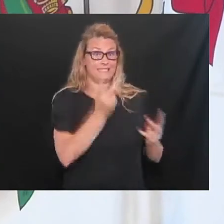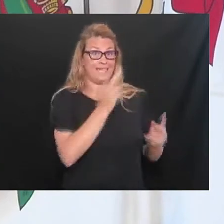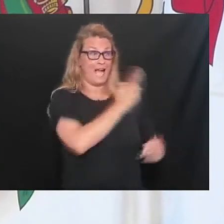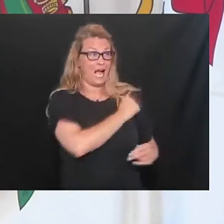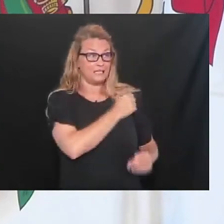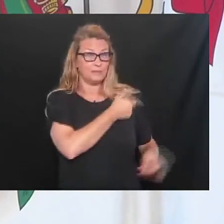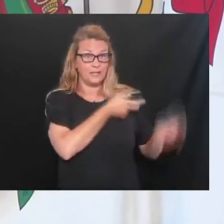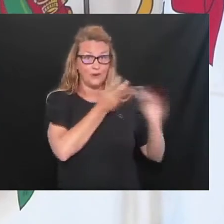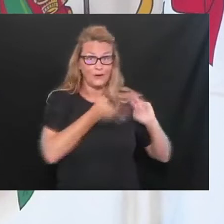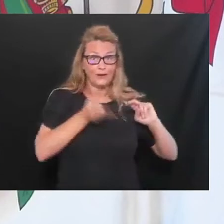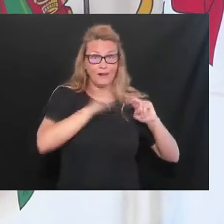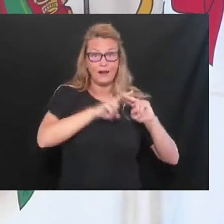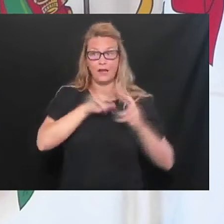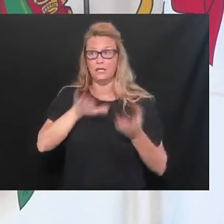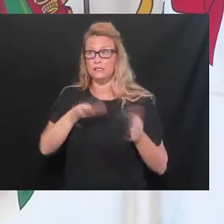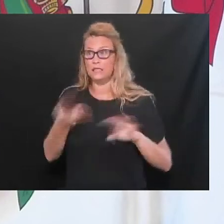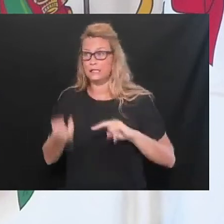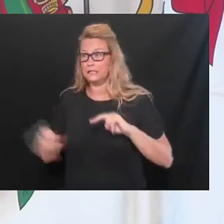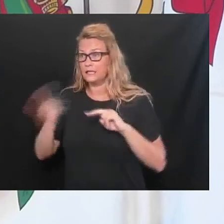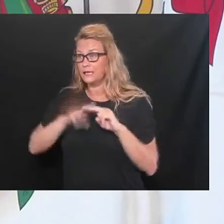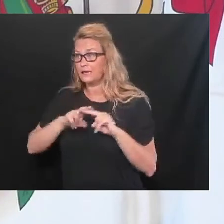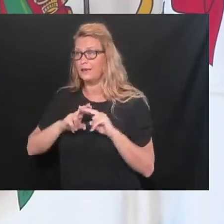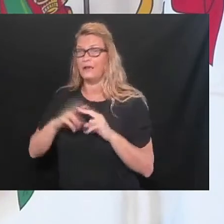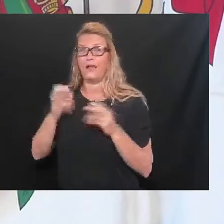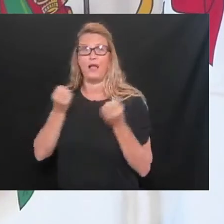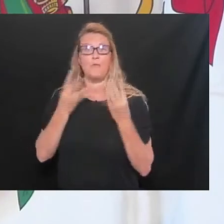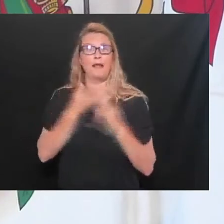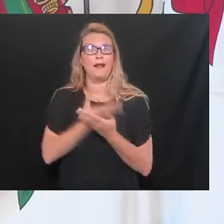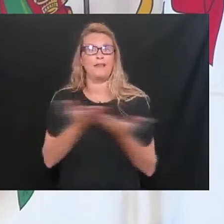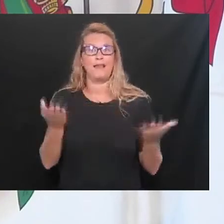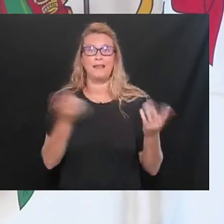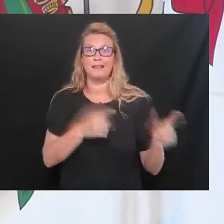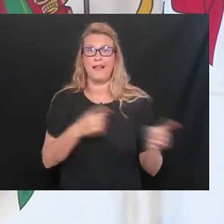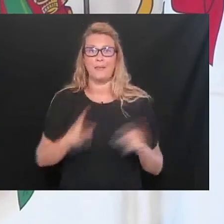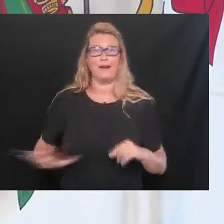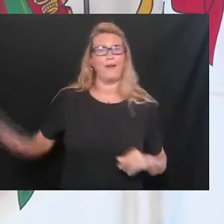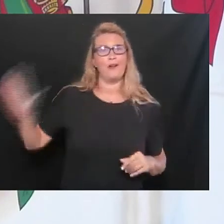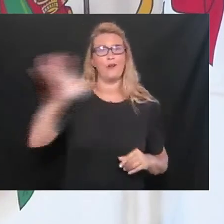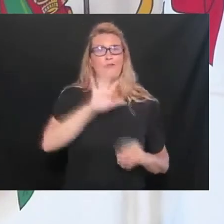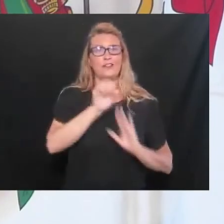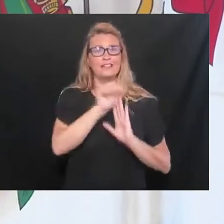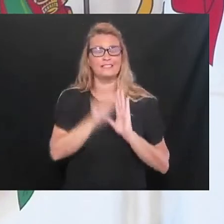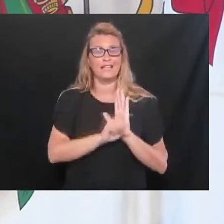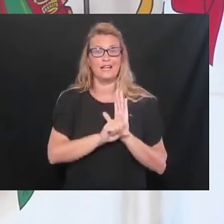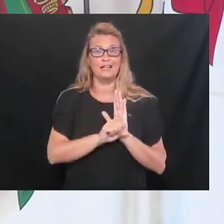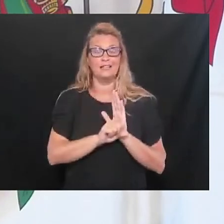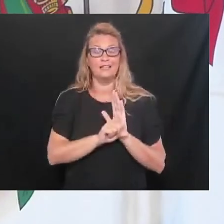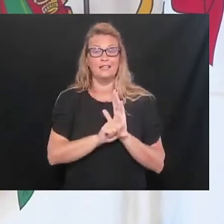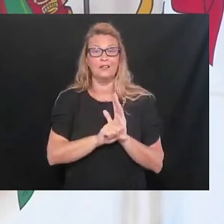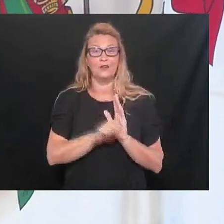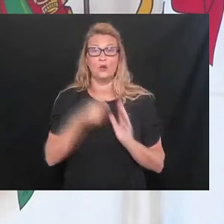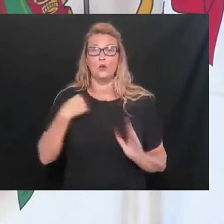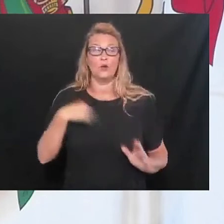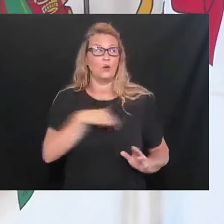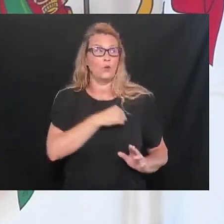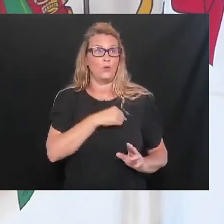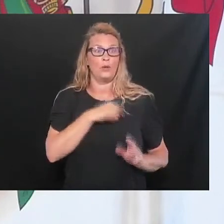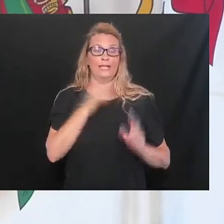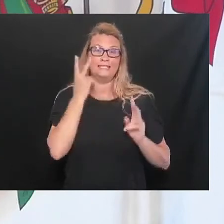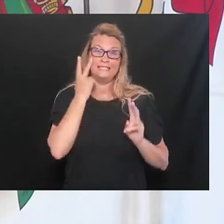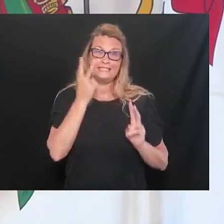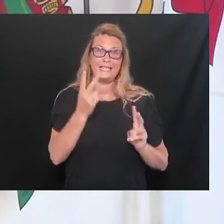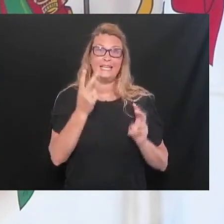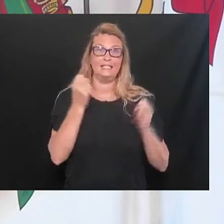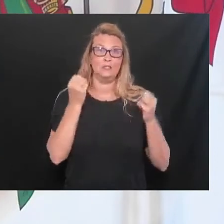we have everything under the sun that's causing all kinds of issues all across the state. And more than anything, you know, we continue to lose great